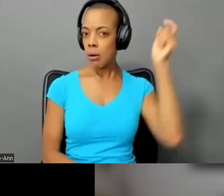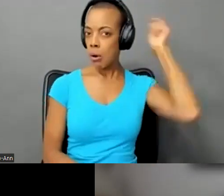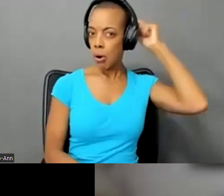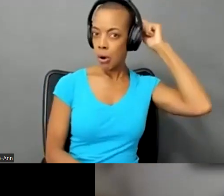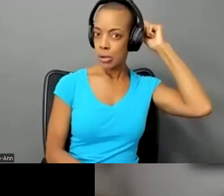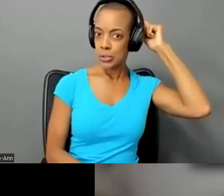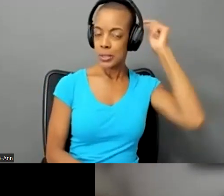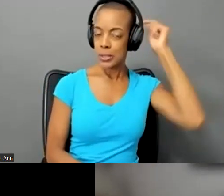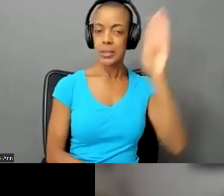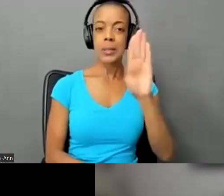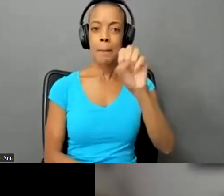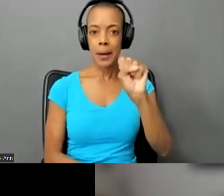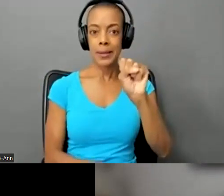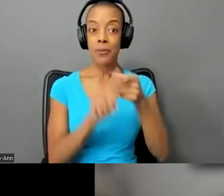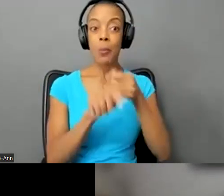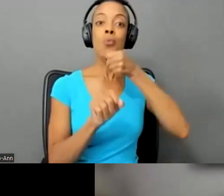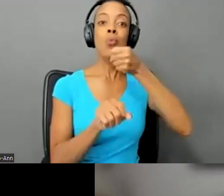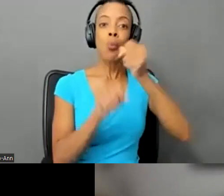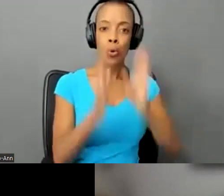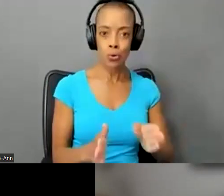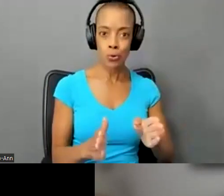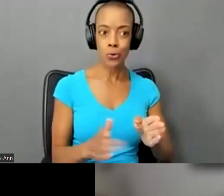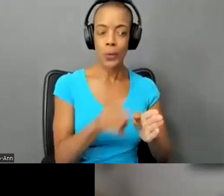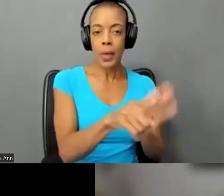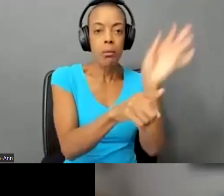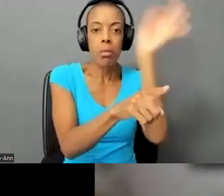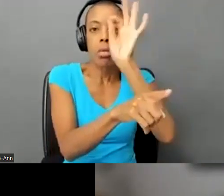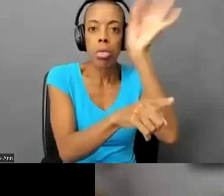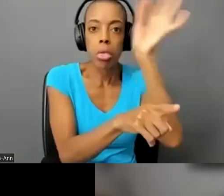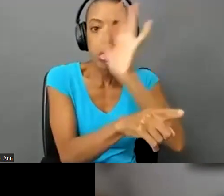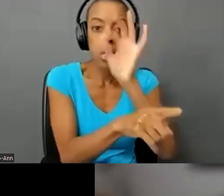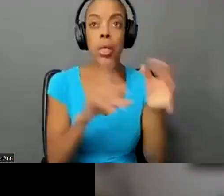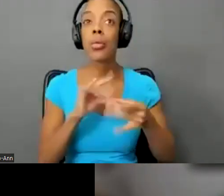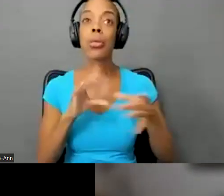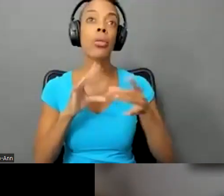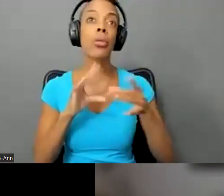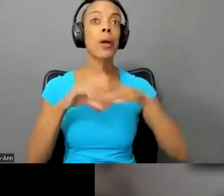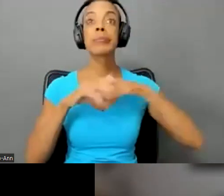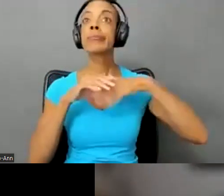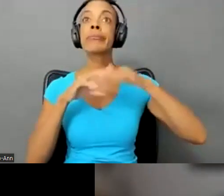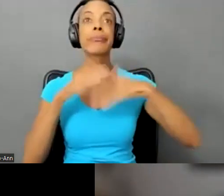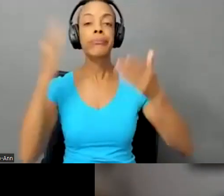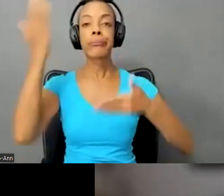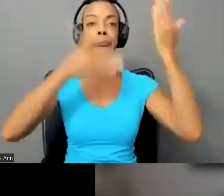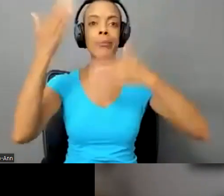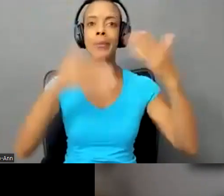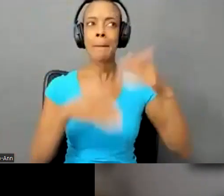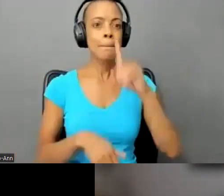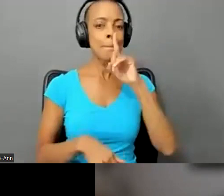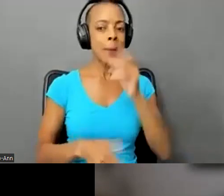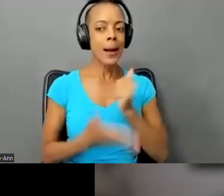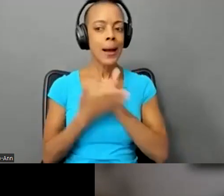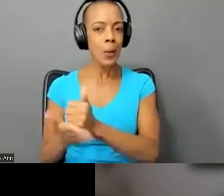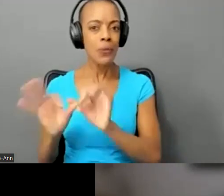well. Not knowing what they don't know and reporting things in a way, again, that isn't helpful to